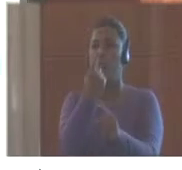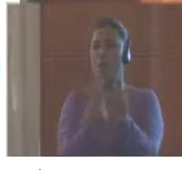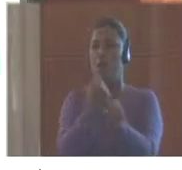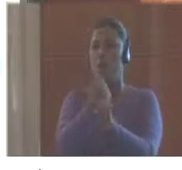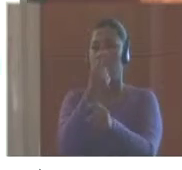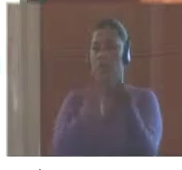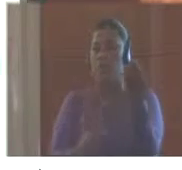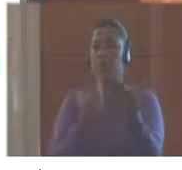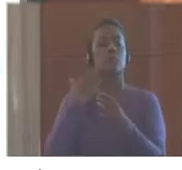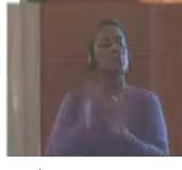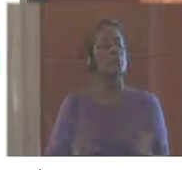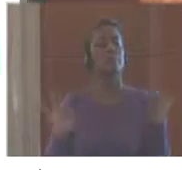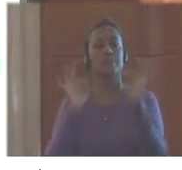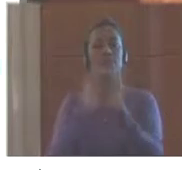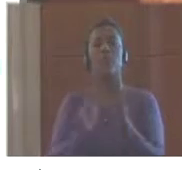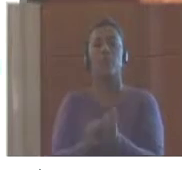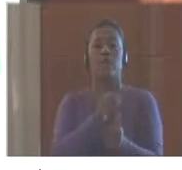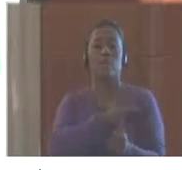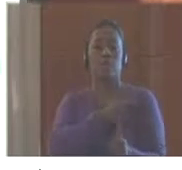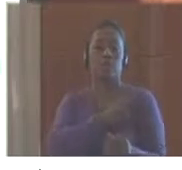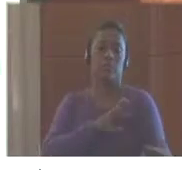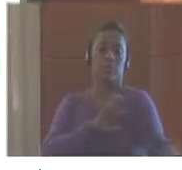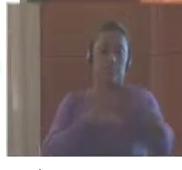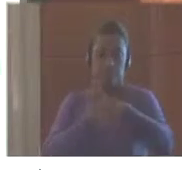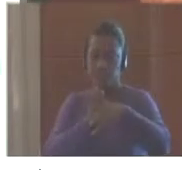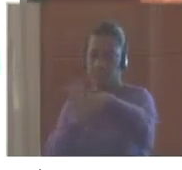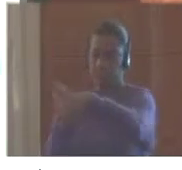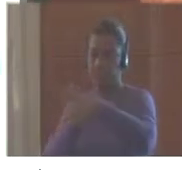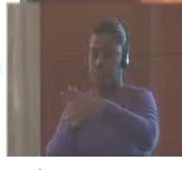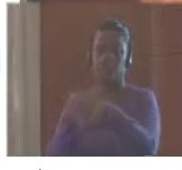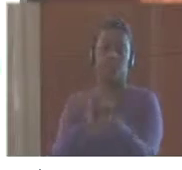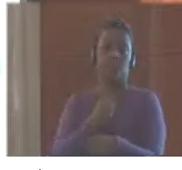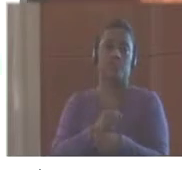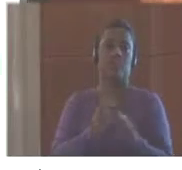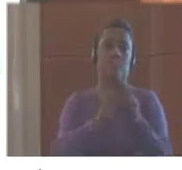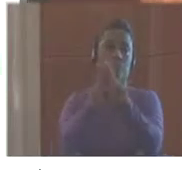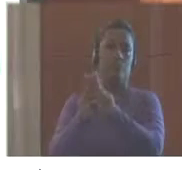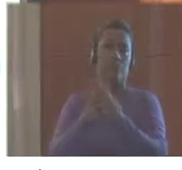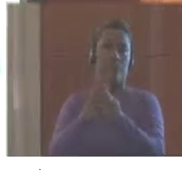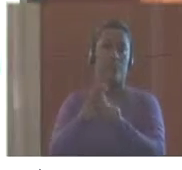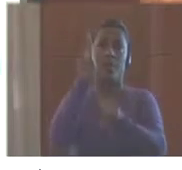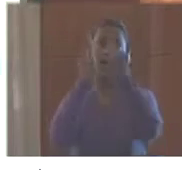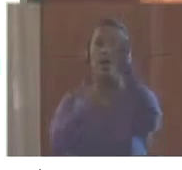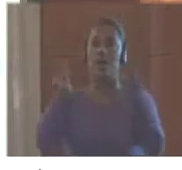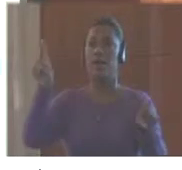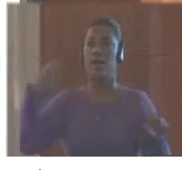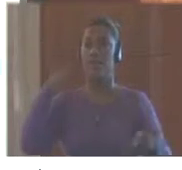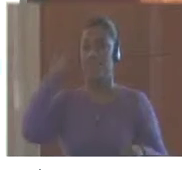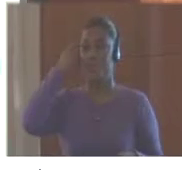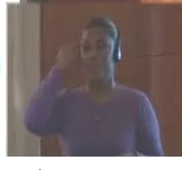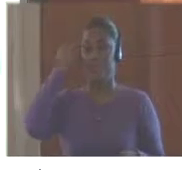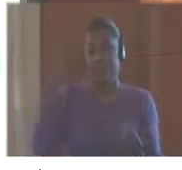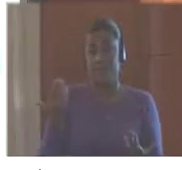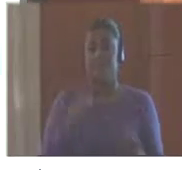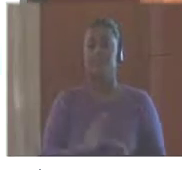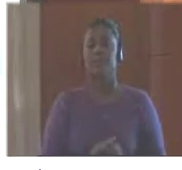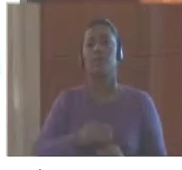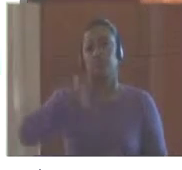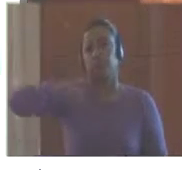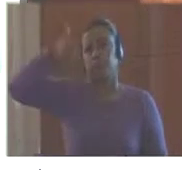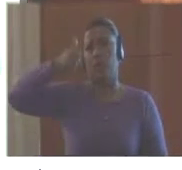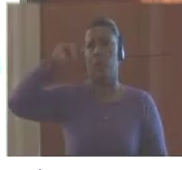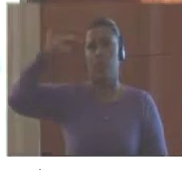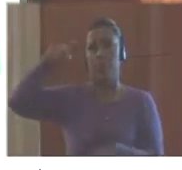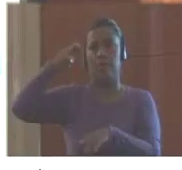half, local governments are very important. And well, of course, local governments can